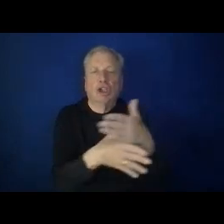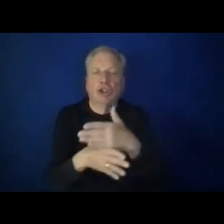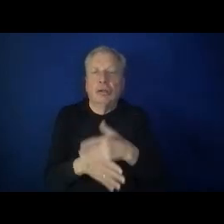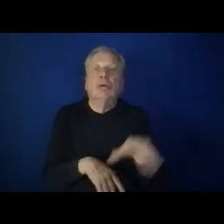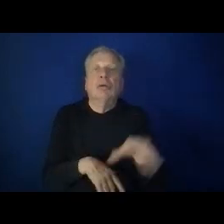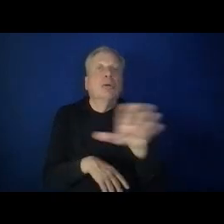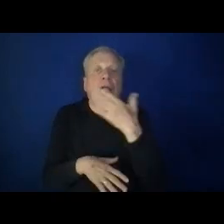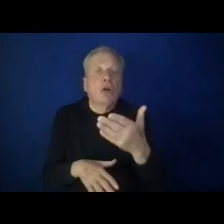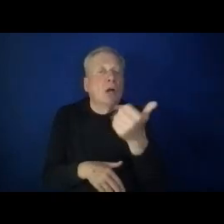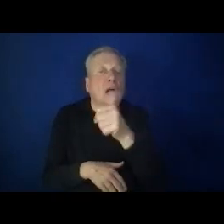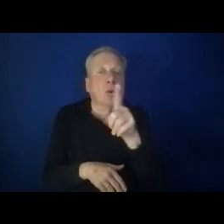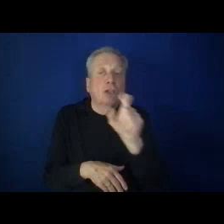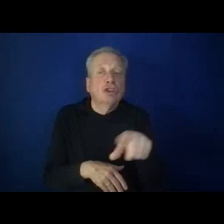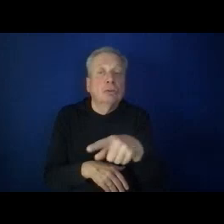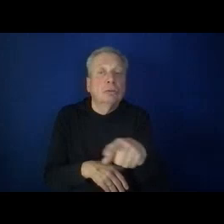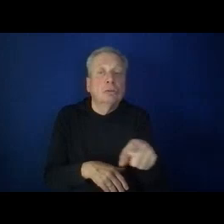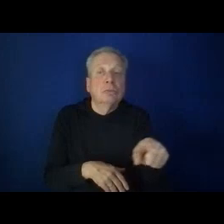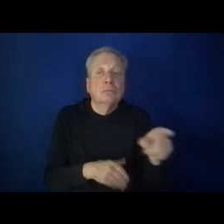questions?